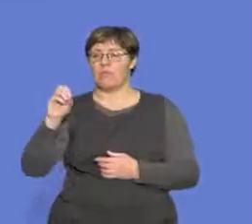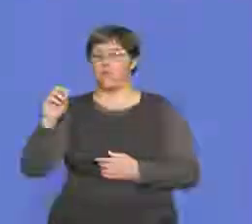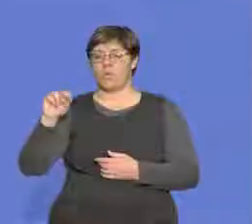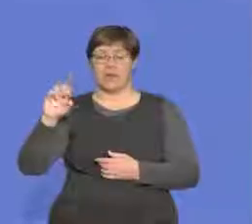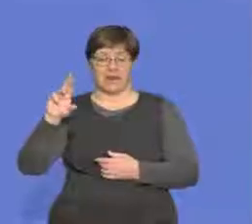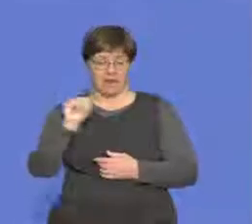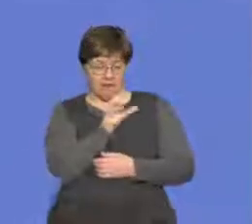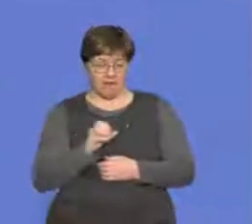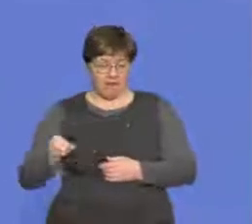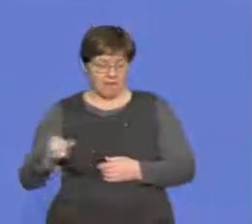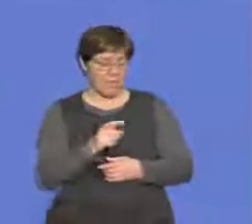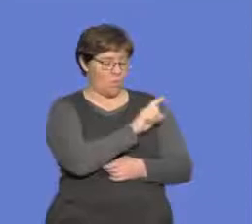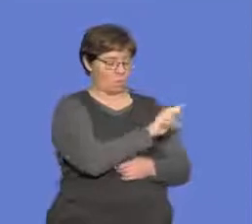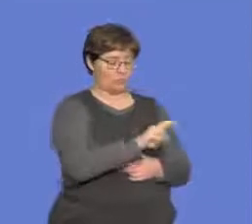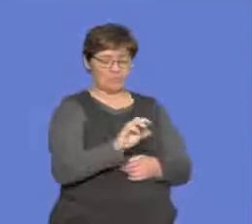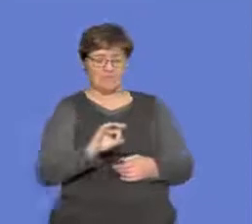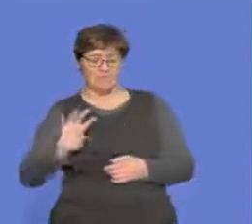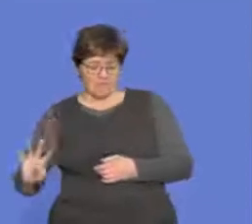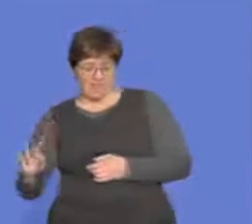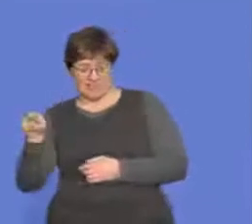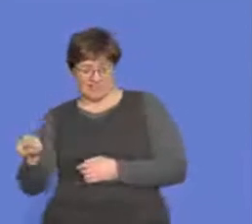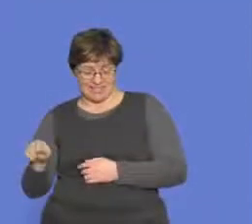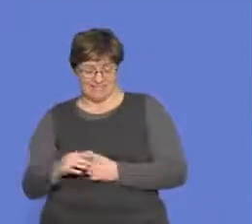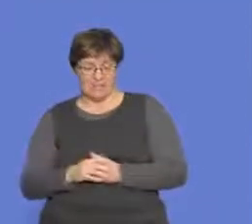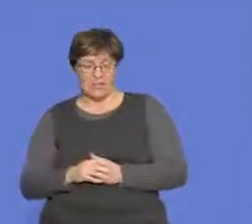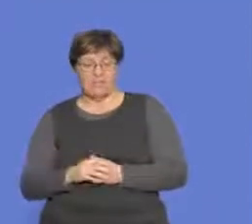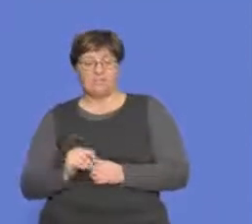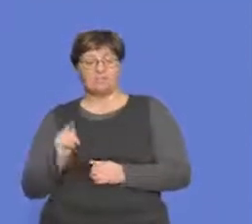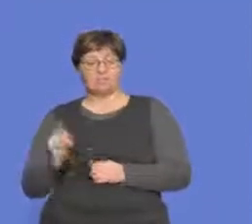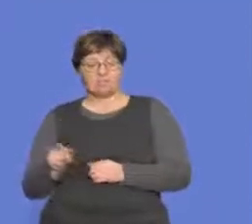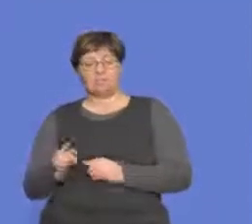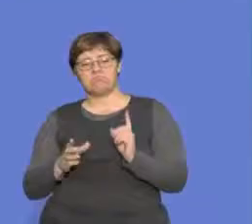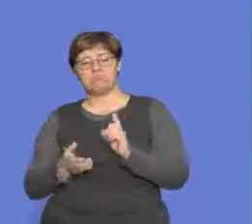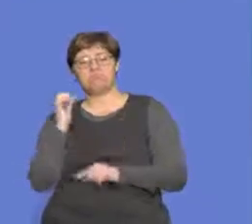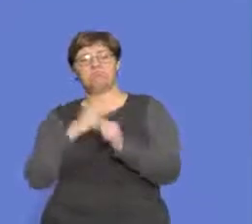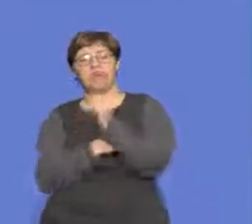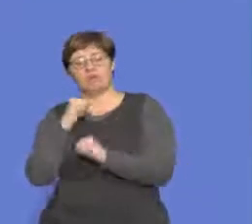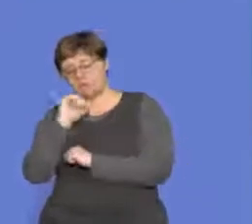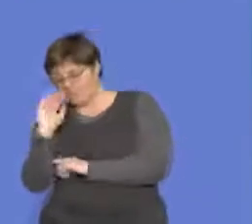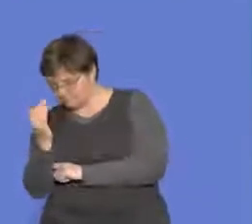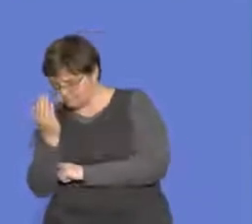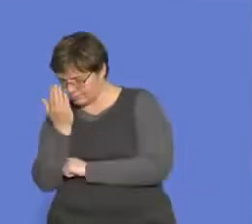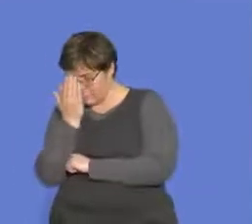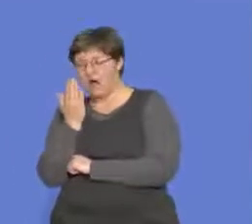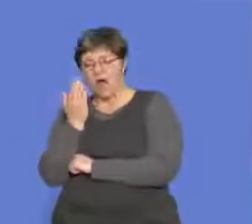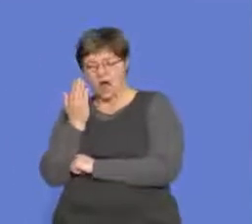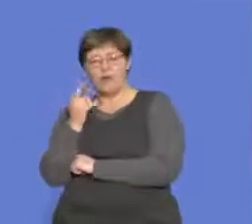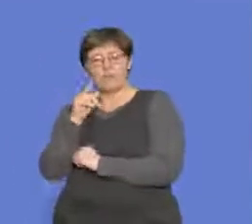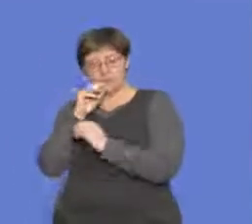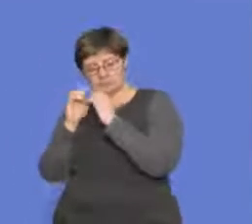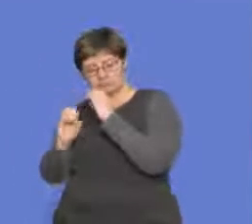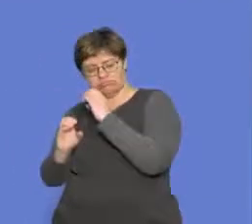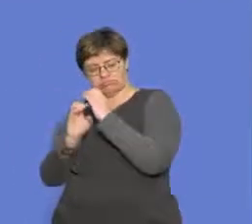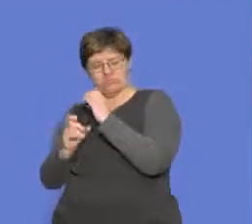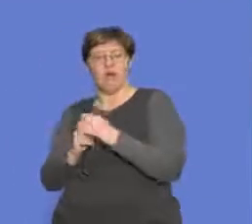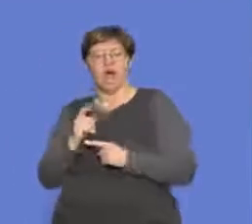that as time changed and how the ability to be able to see structures under the microscope had improved, we started to see